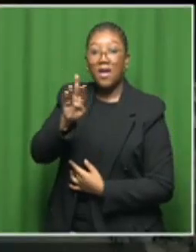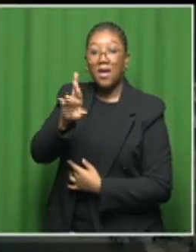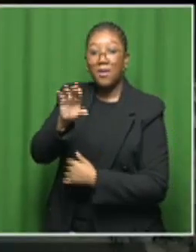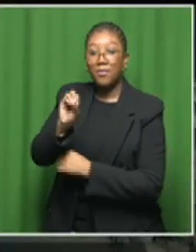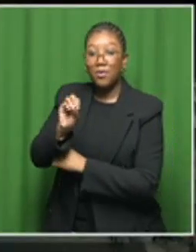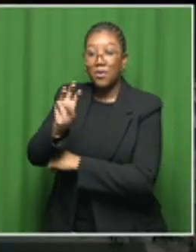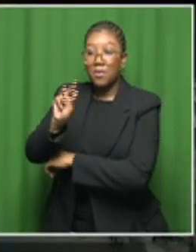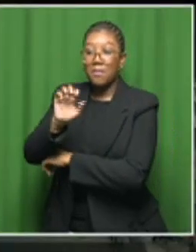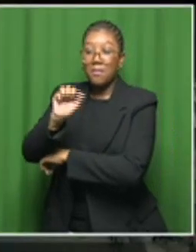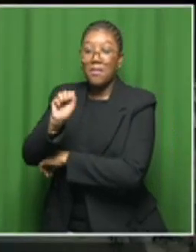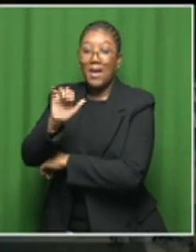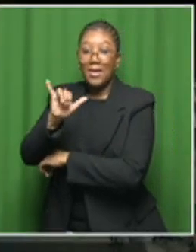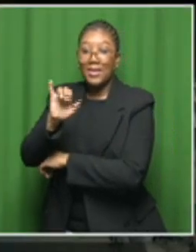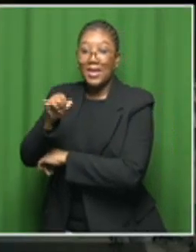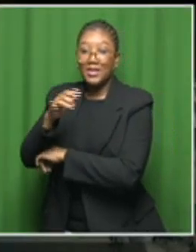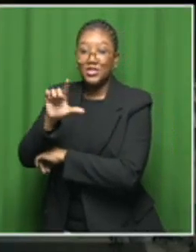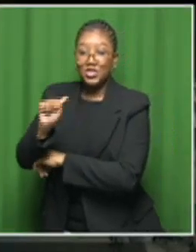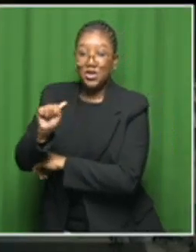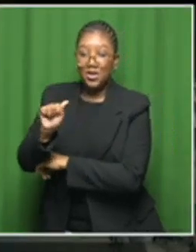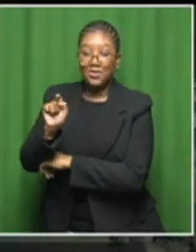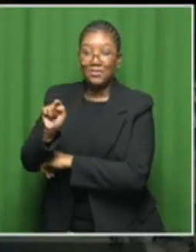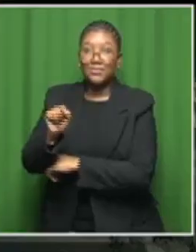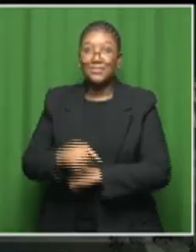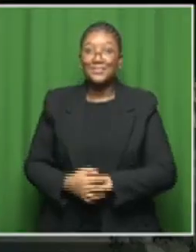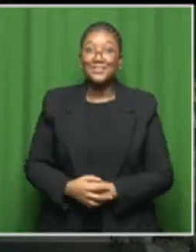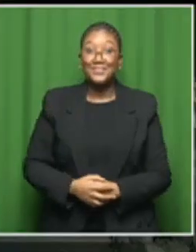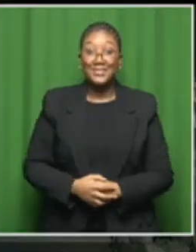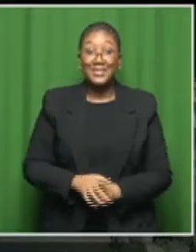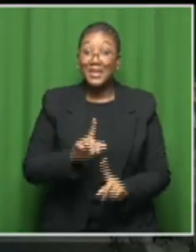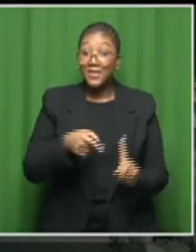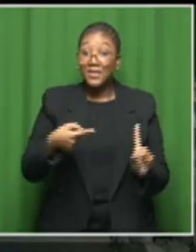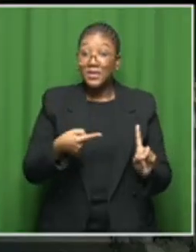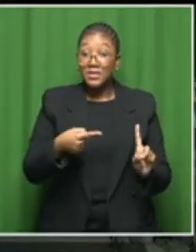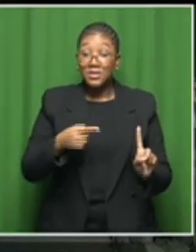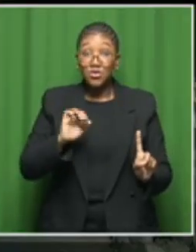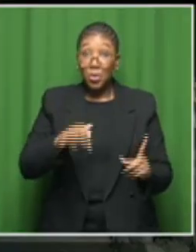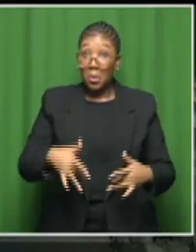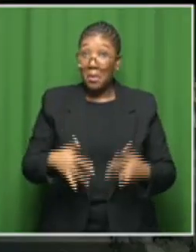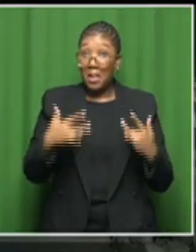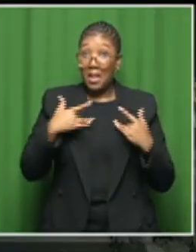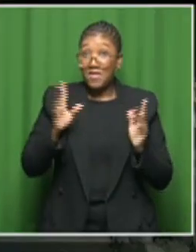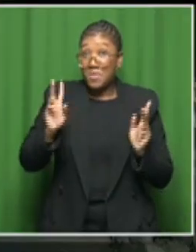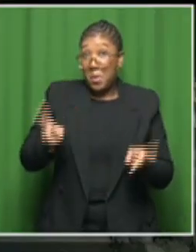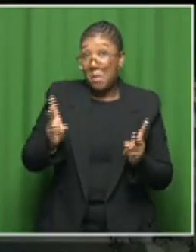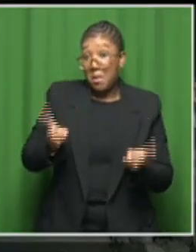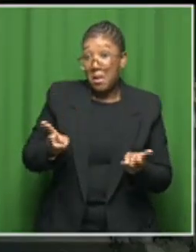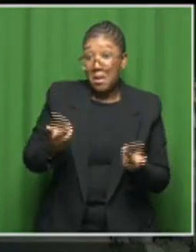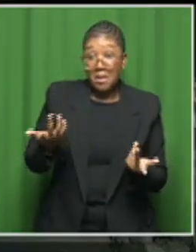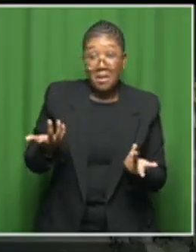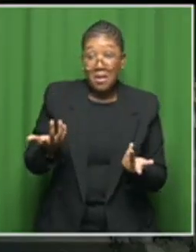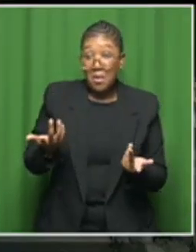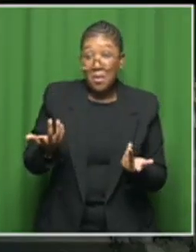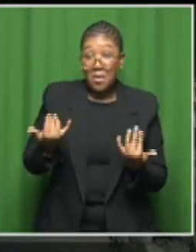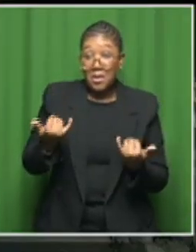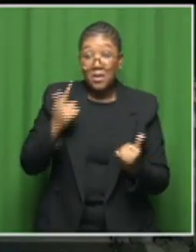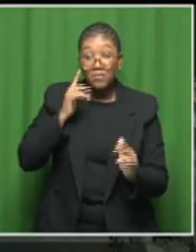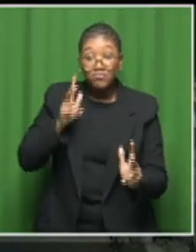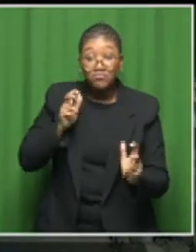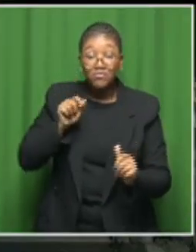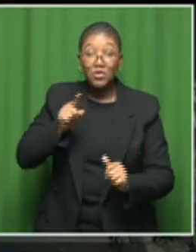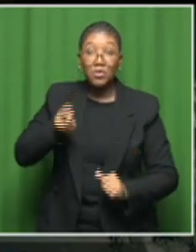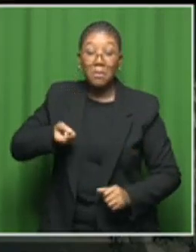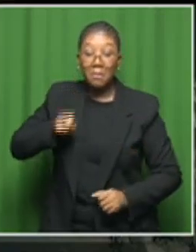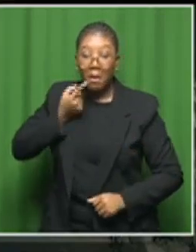link between that. But Lolo, do you lead a normal life? I mean, that's, I suppose, what we want to hear. You're on the